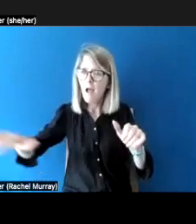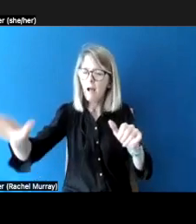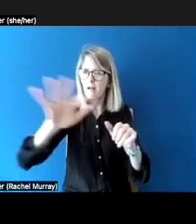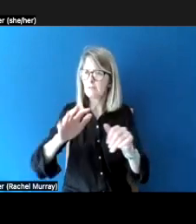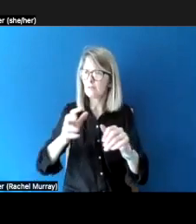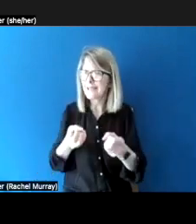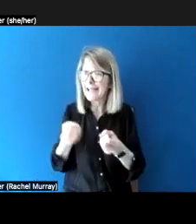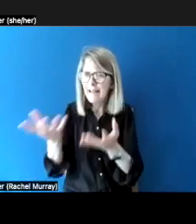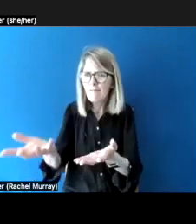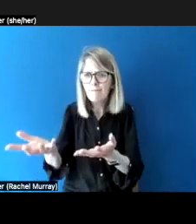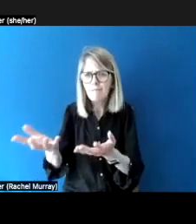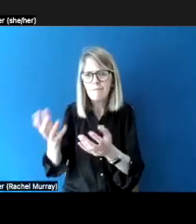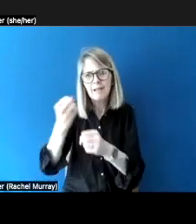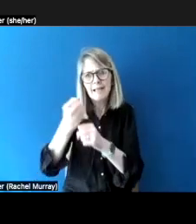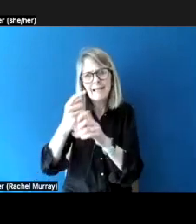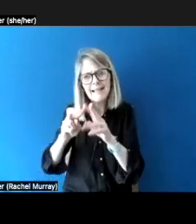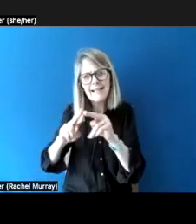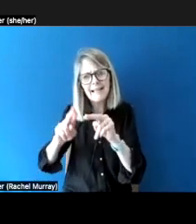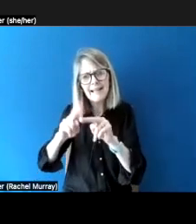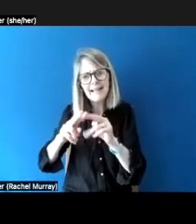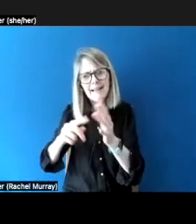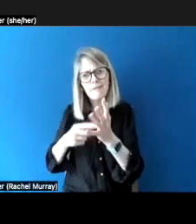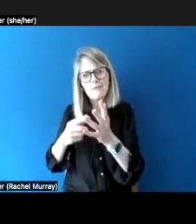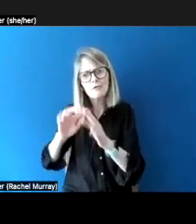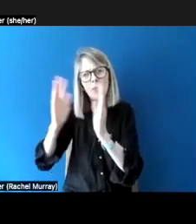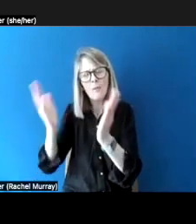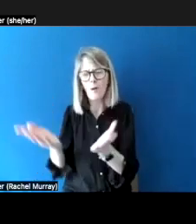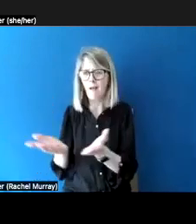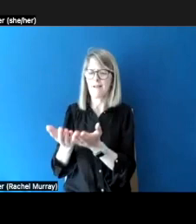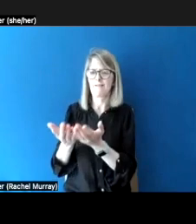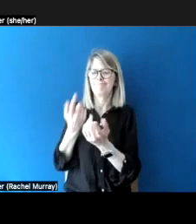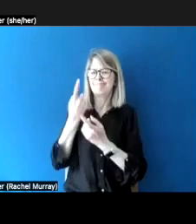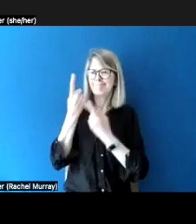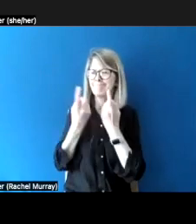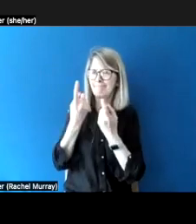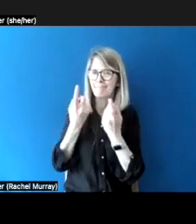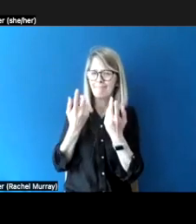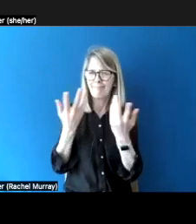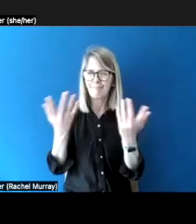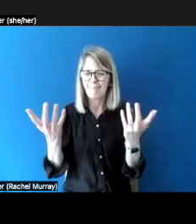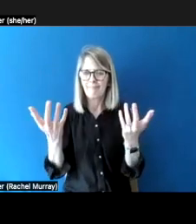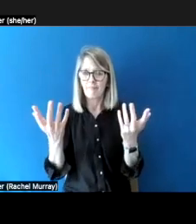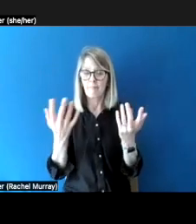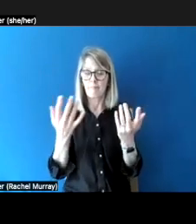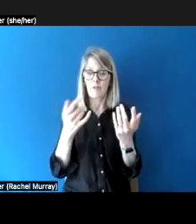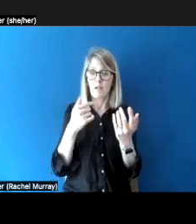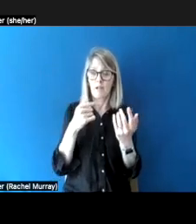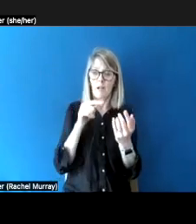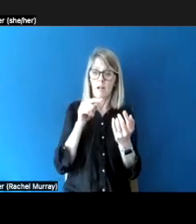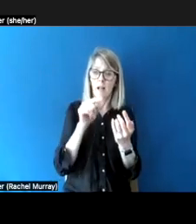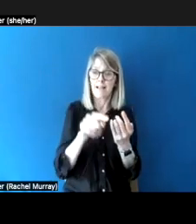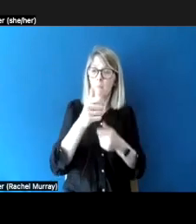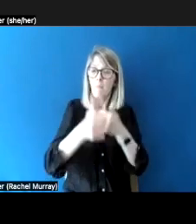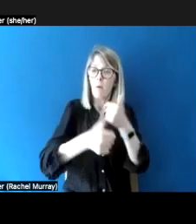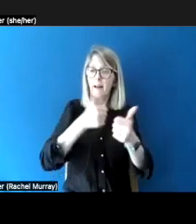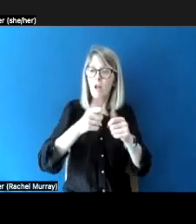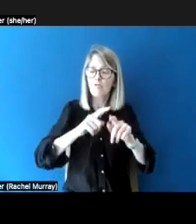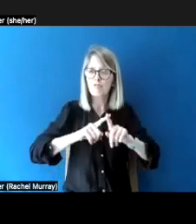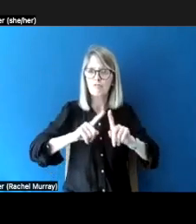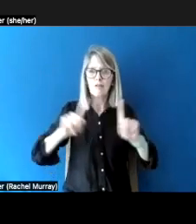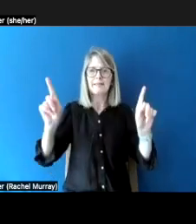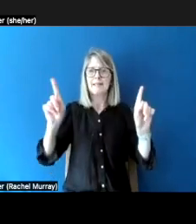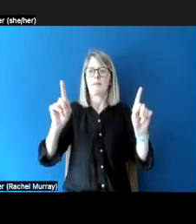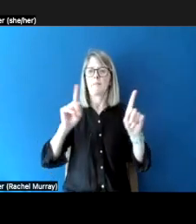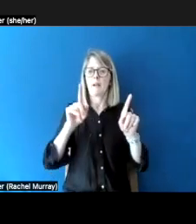understanding very much exists. And of course, it also becomes a space where popular radicalism, just like that of